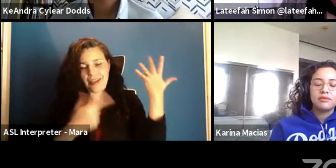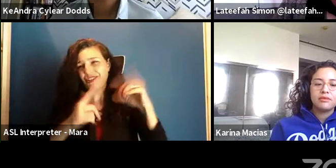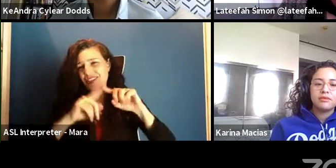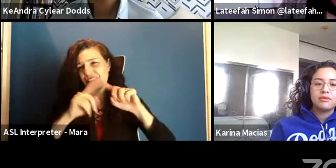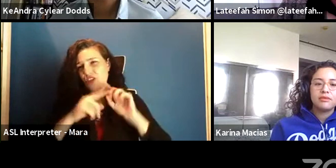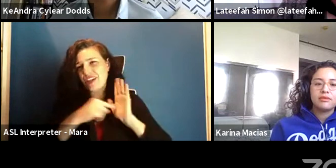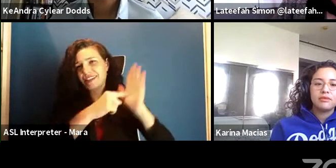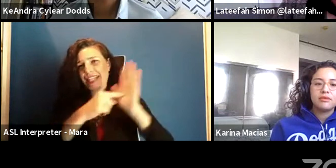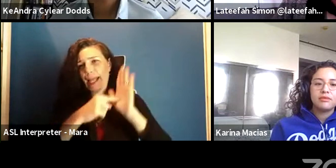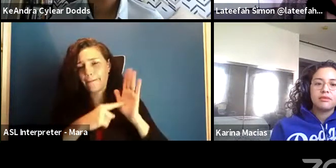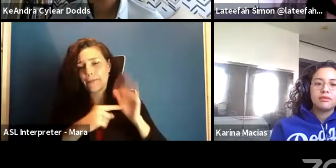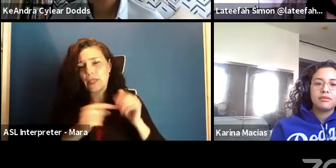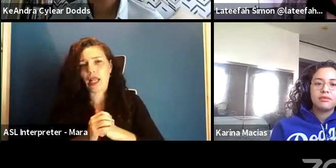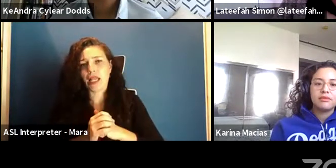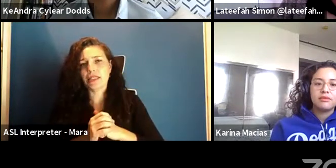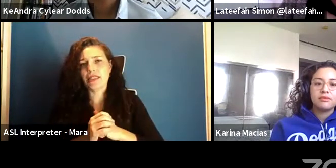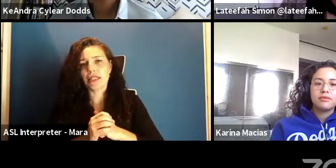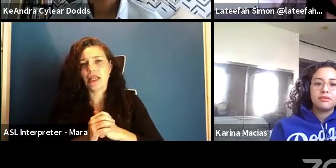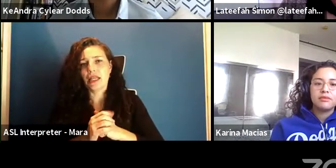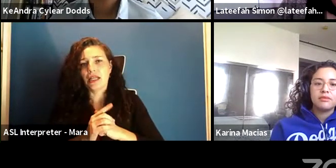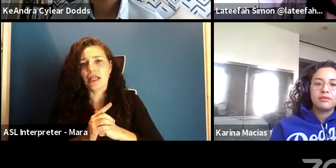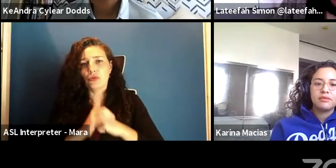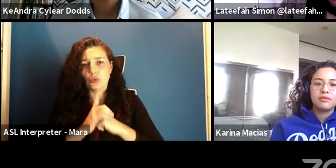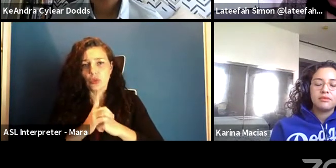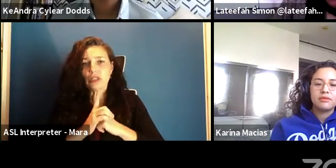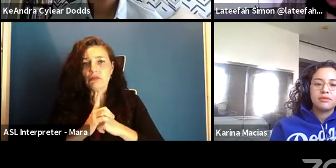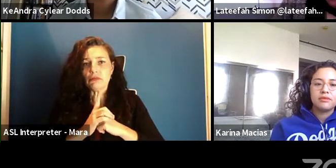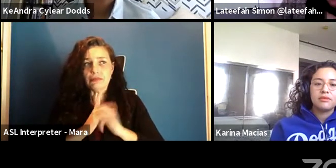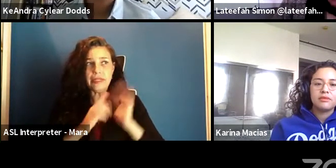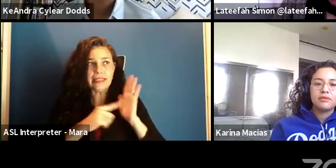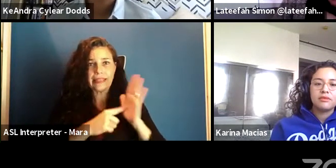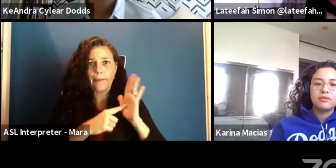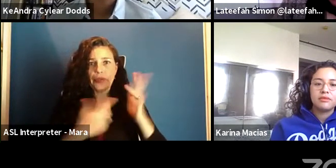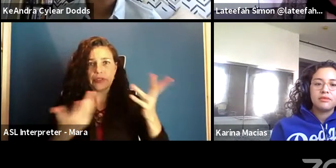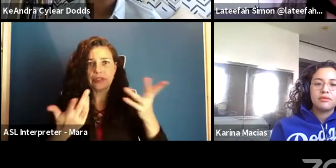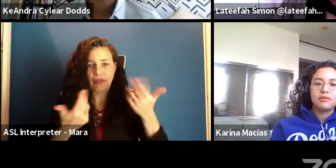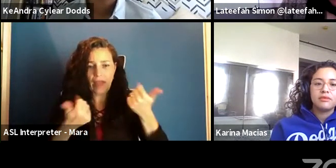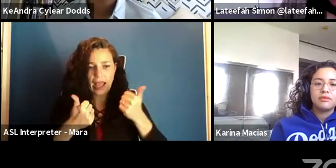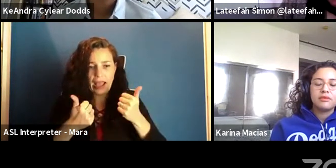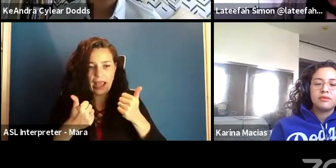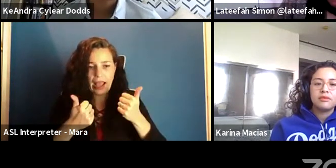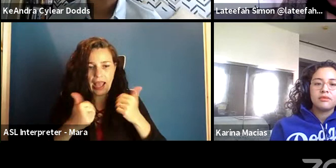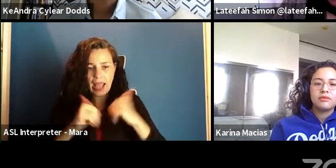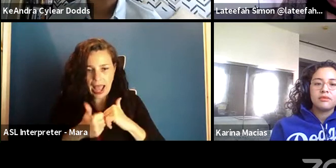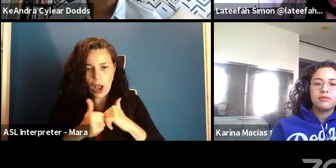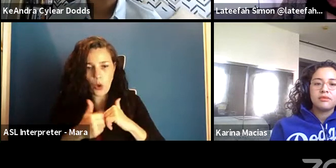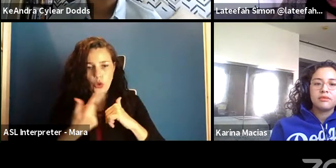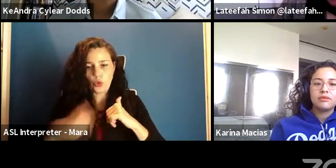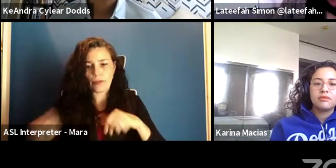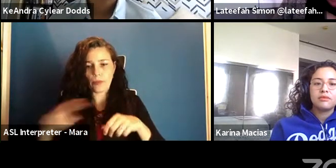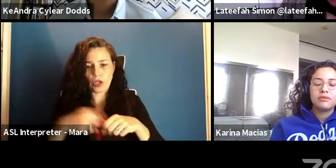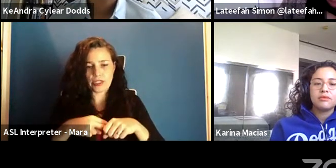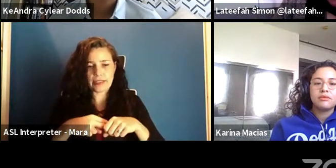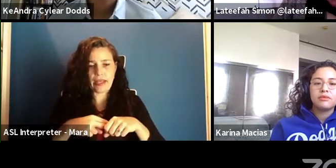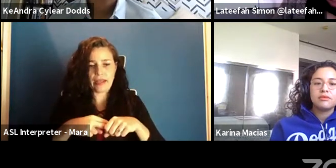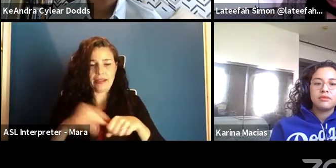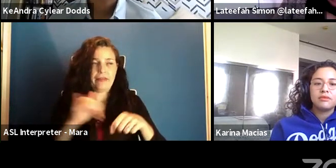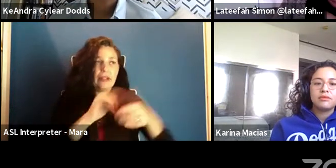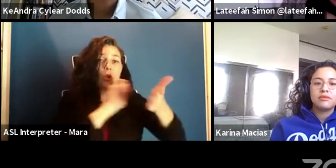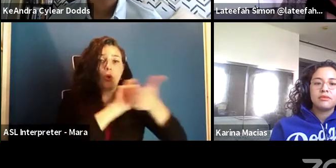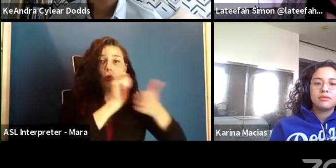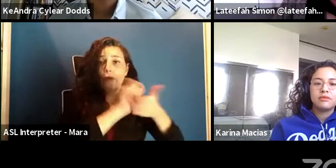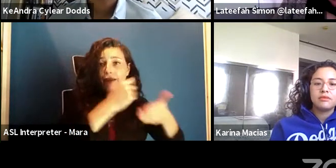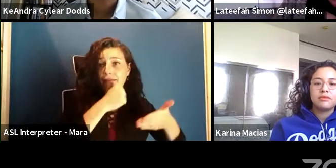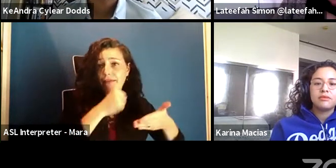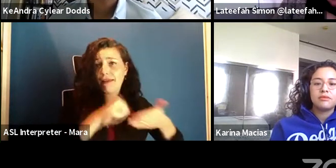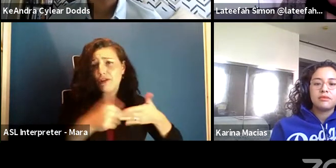of the tried and true examples of where you would go or how you would participate, even writing letters or making phone calls, even, right? It's